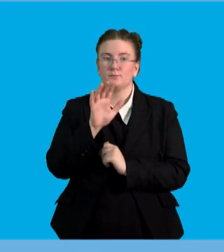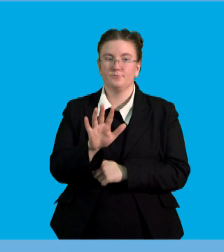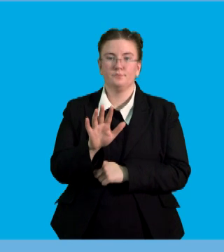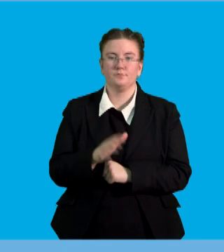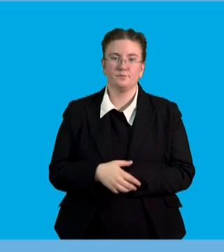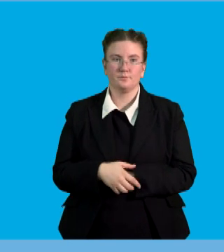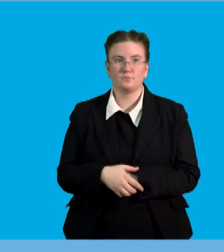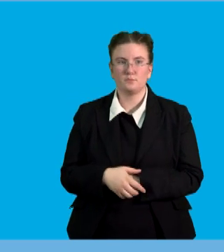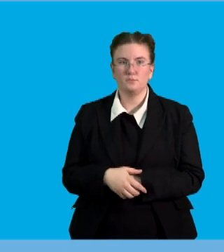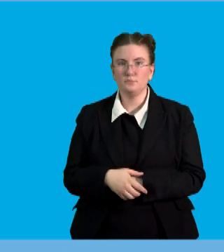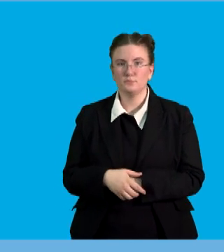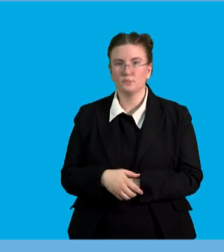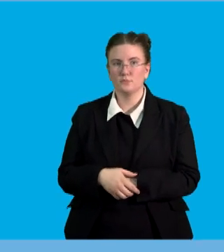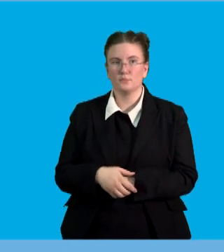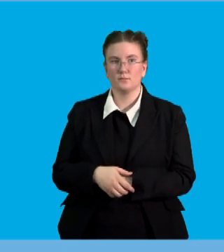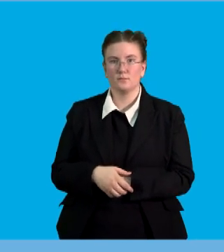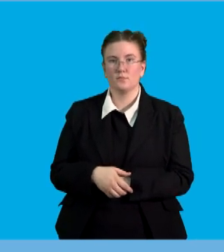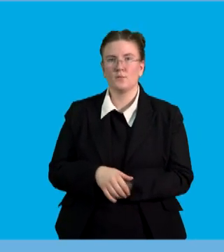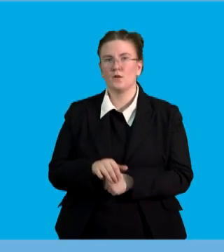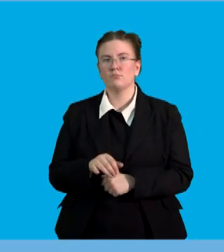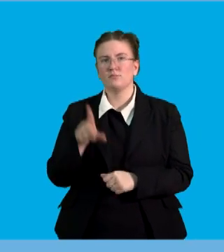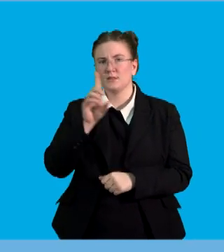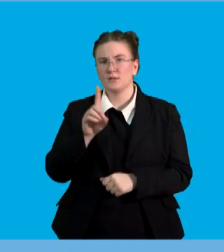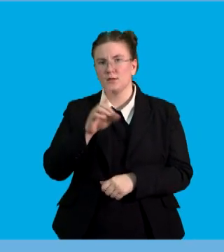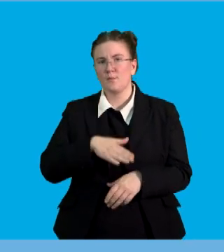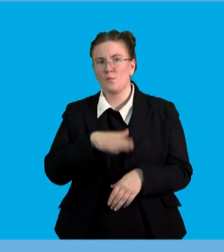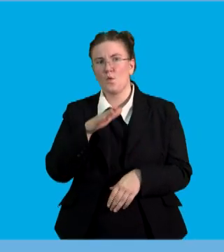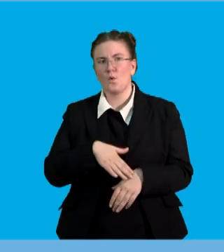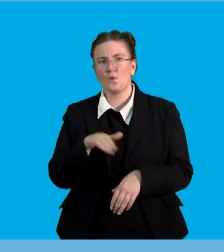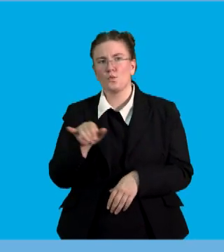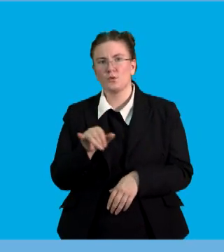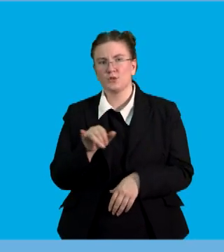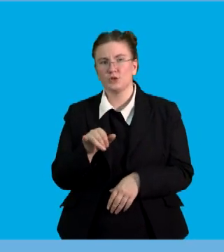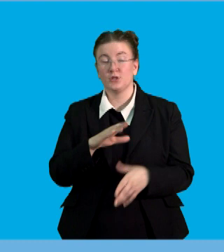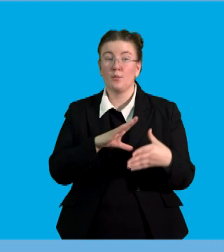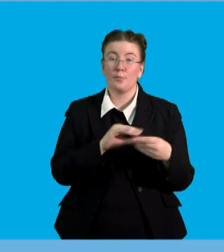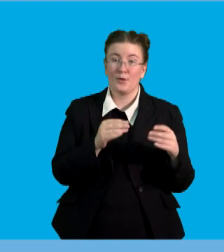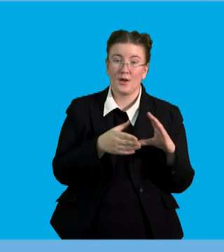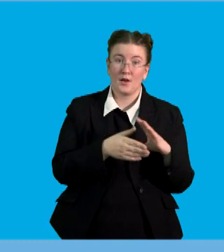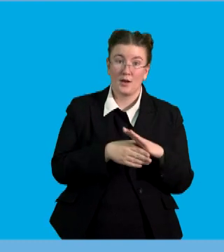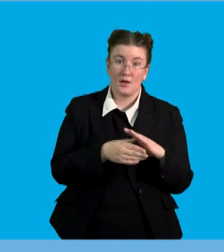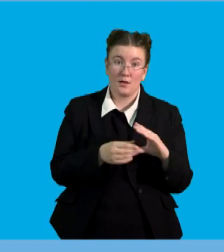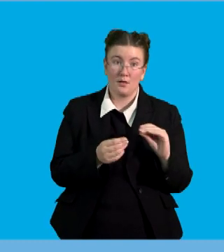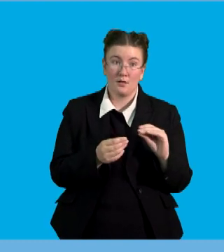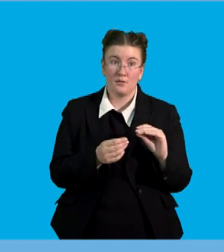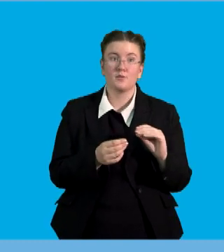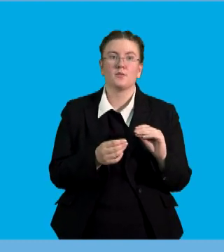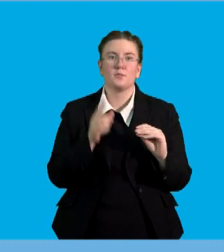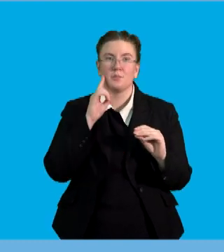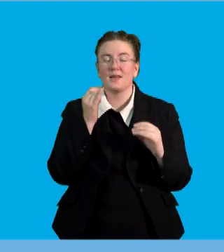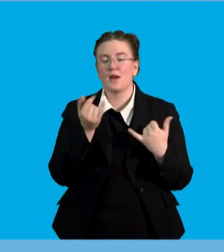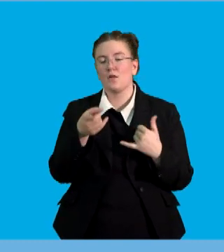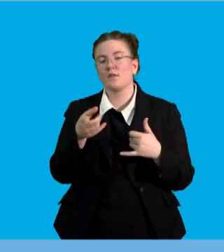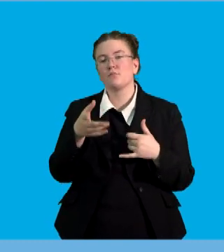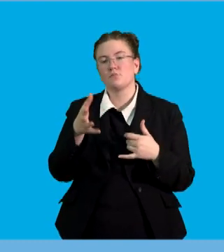Question 5. Which one would have the greatest density? We did say that it is the brick, but then now what do they want?